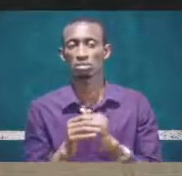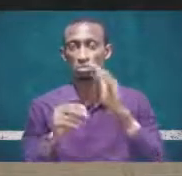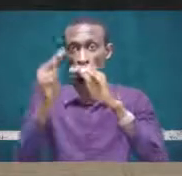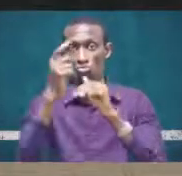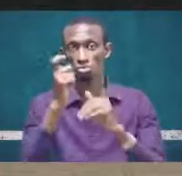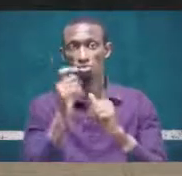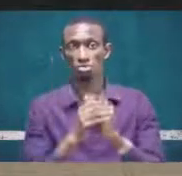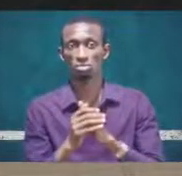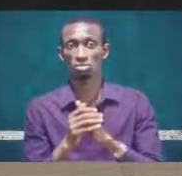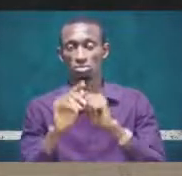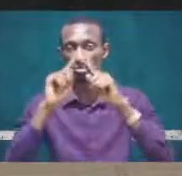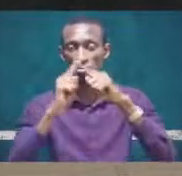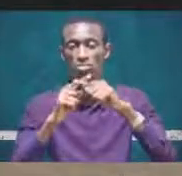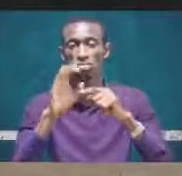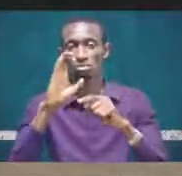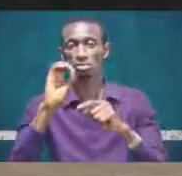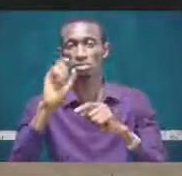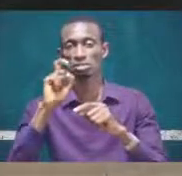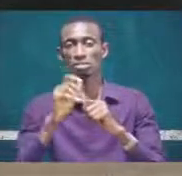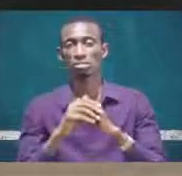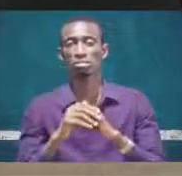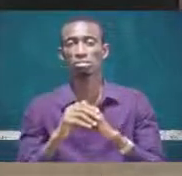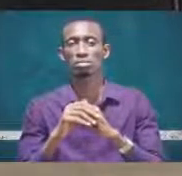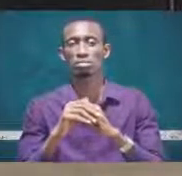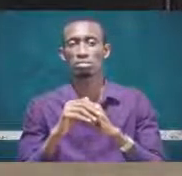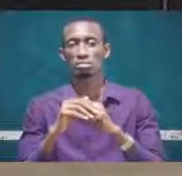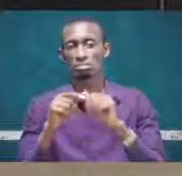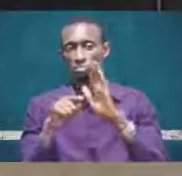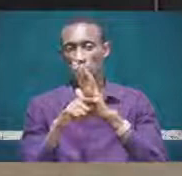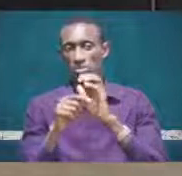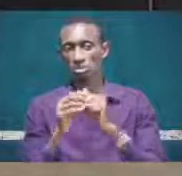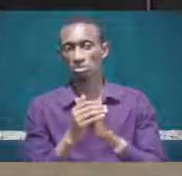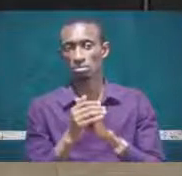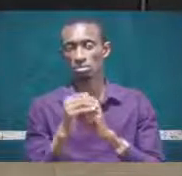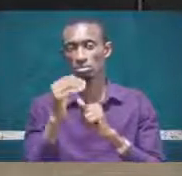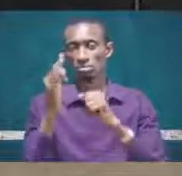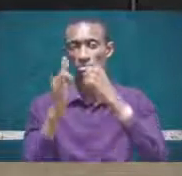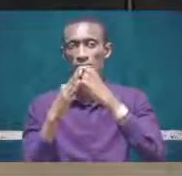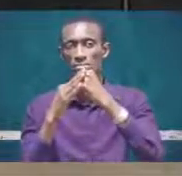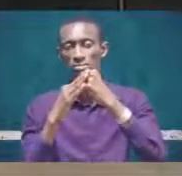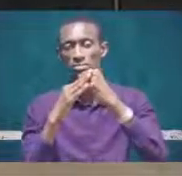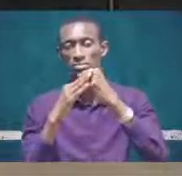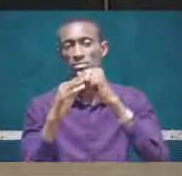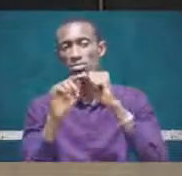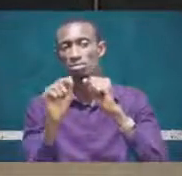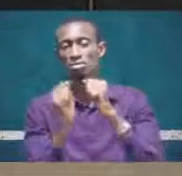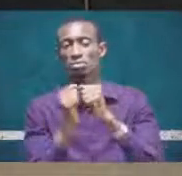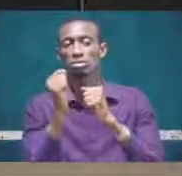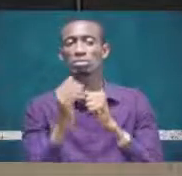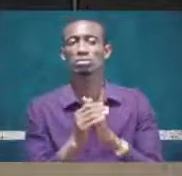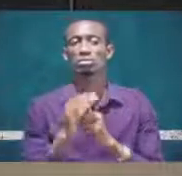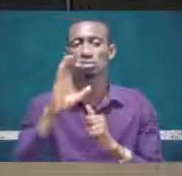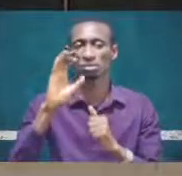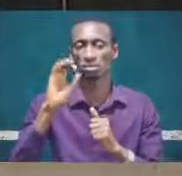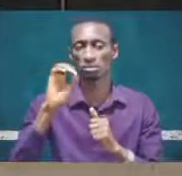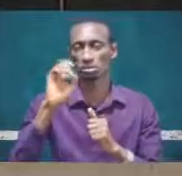x times cosine x, then minus 8 divided by 15 cosine x,